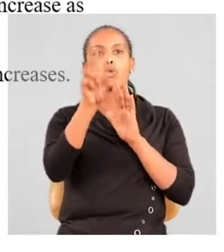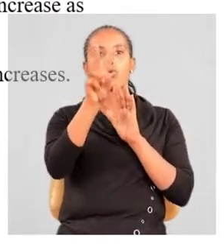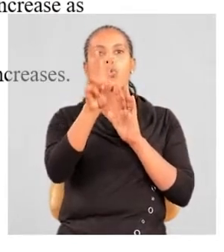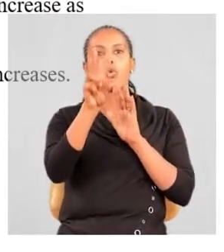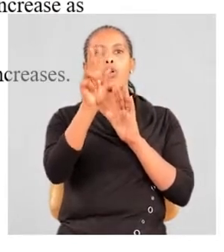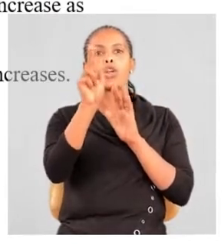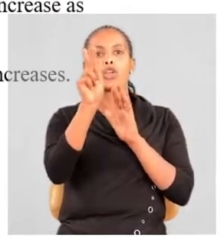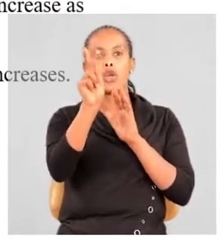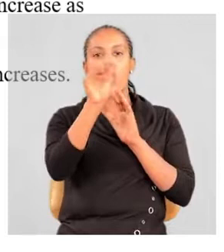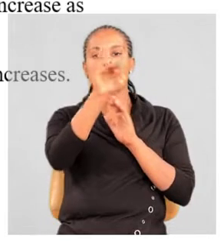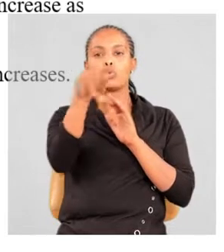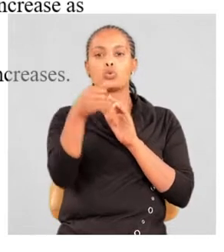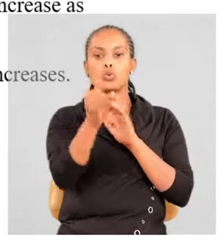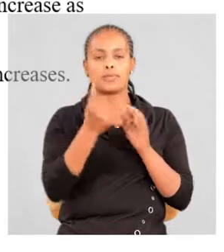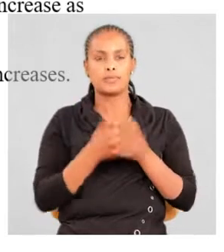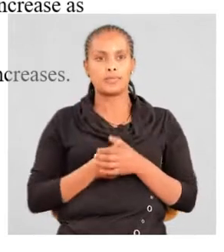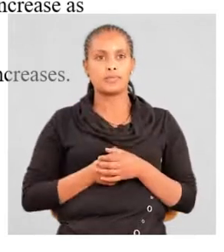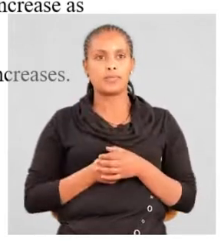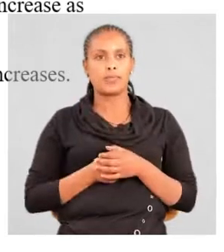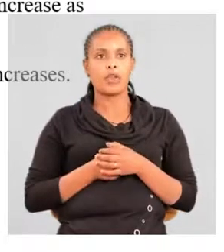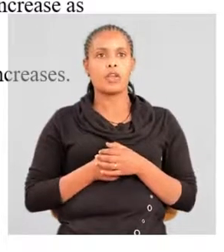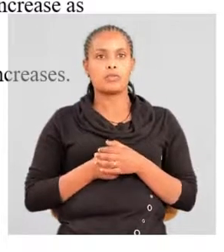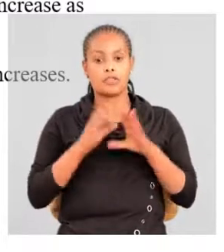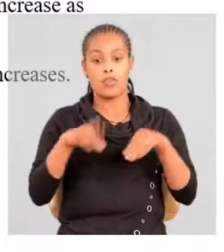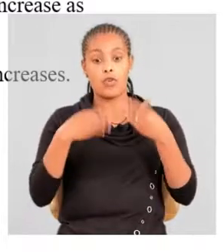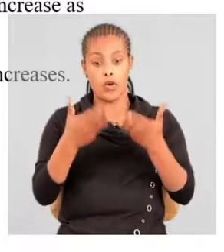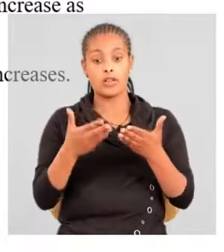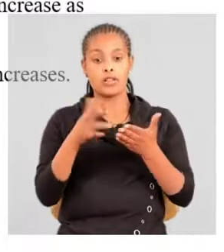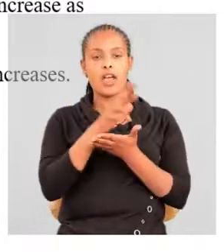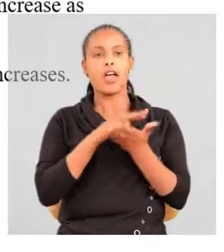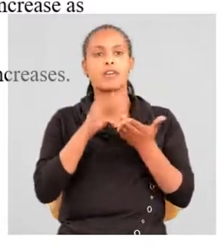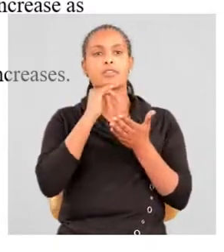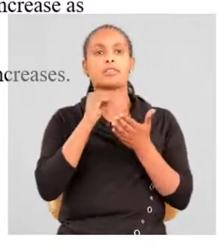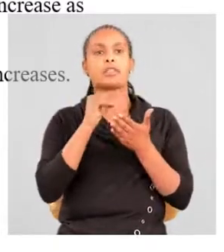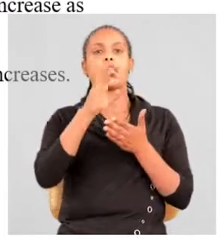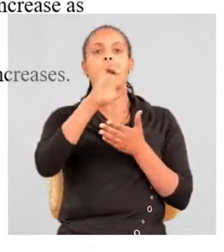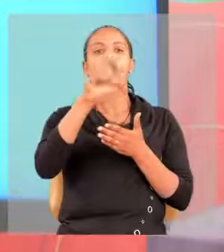92.2 kilojoule. The forward reaction is